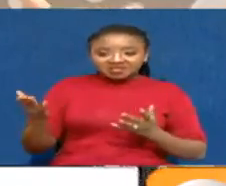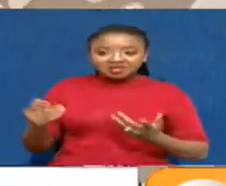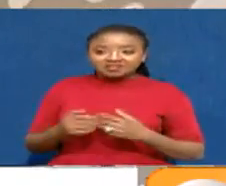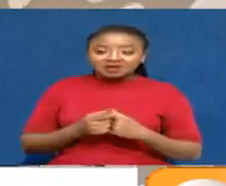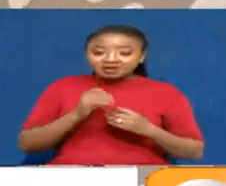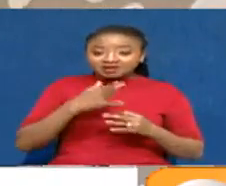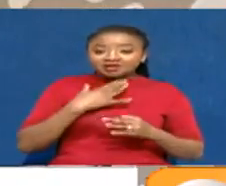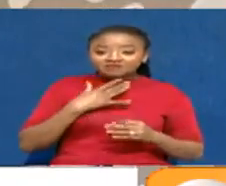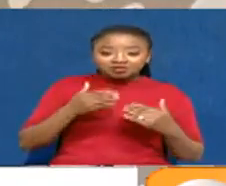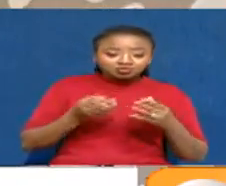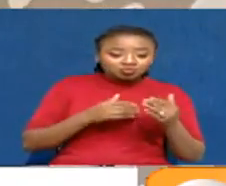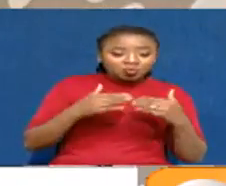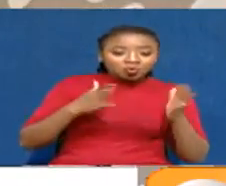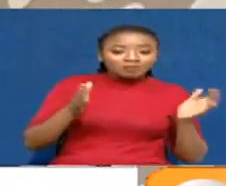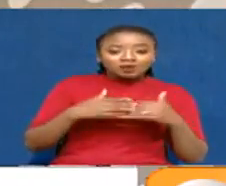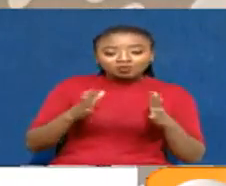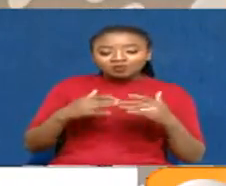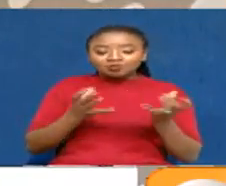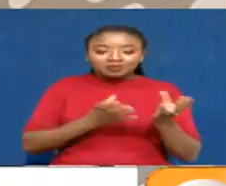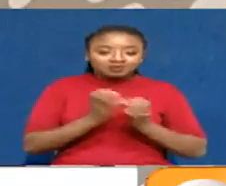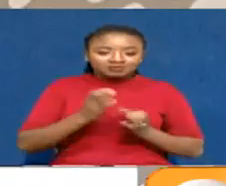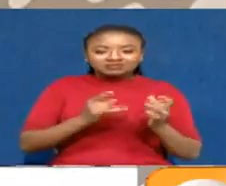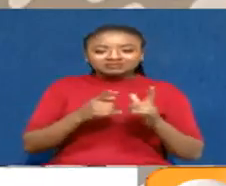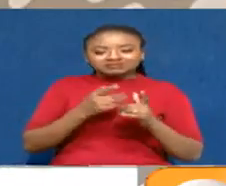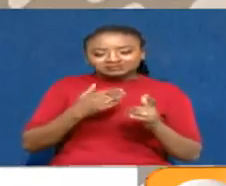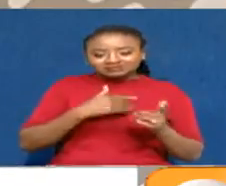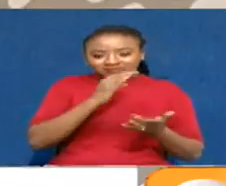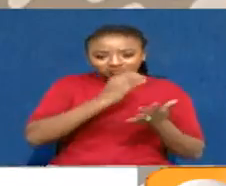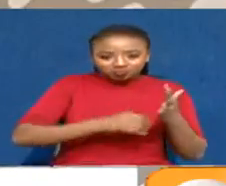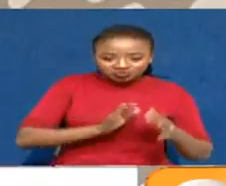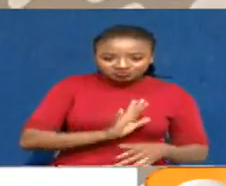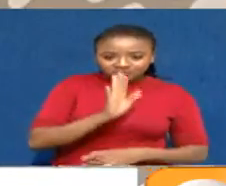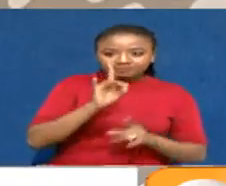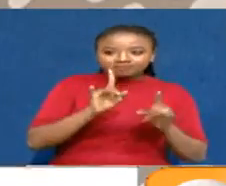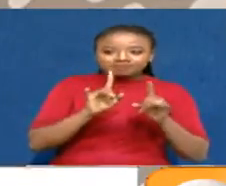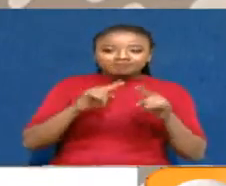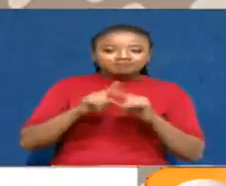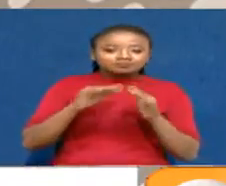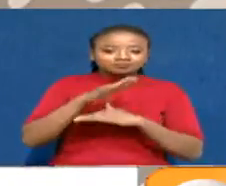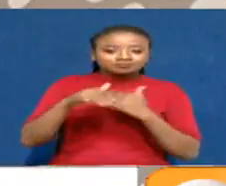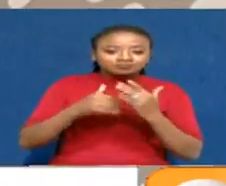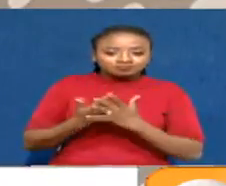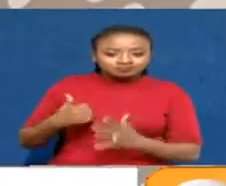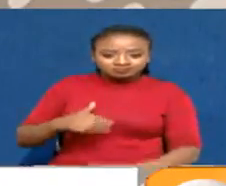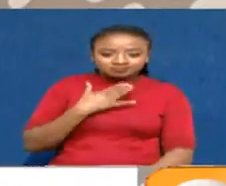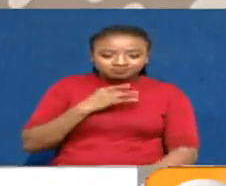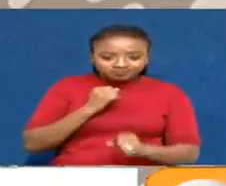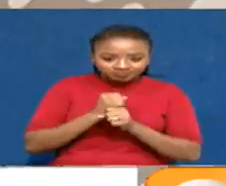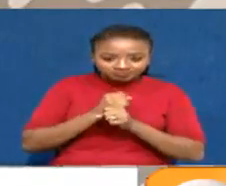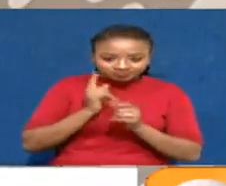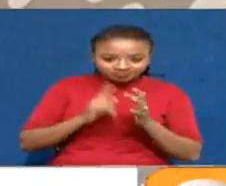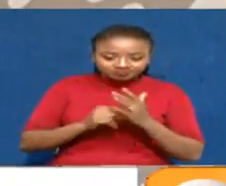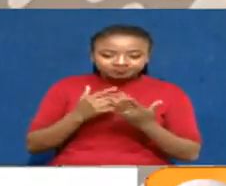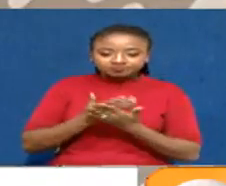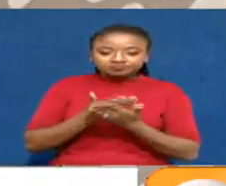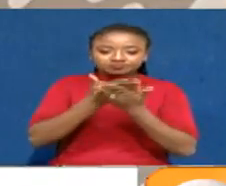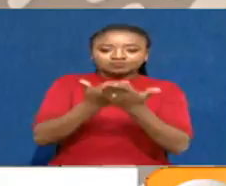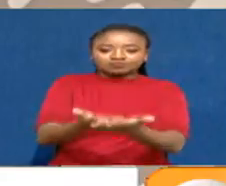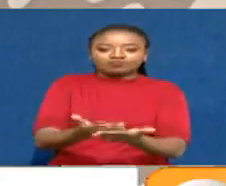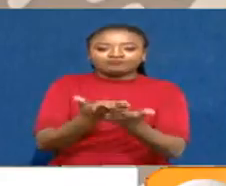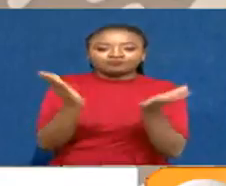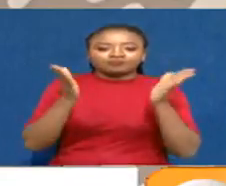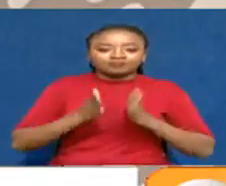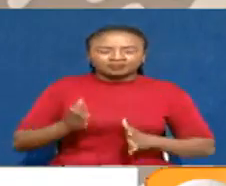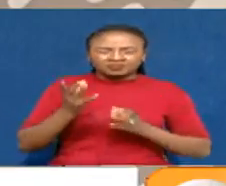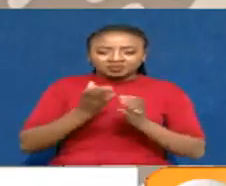also incurring, and then there's a cost consumer also is having. And all what we just want to do as legislators and for anybody doing business